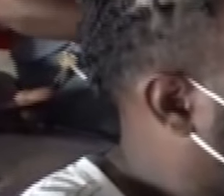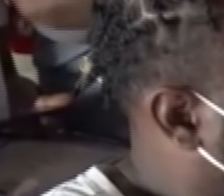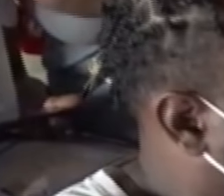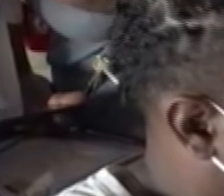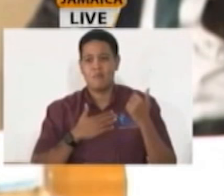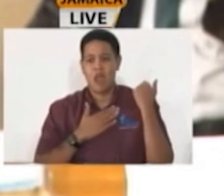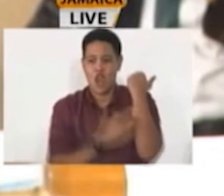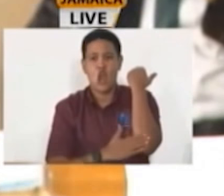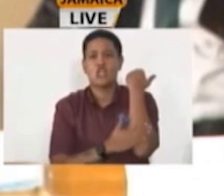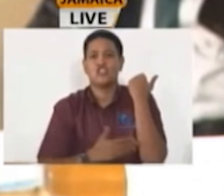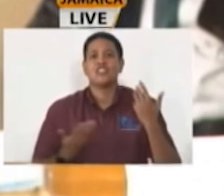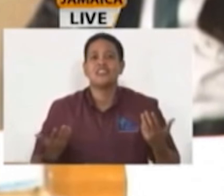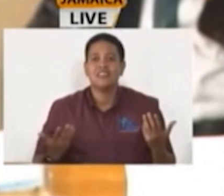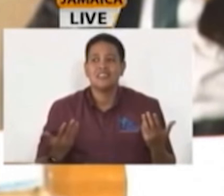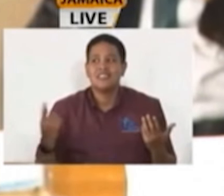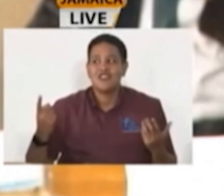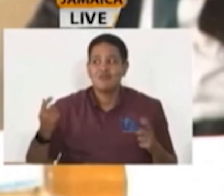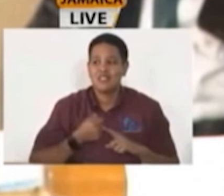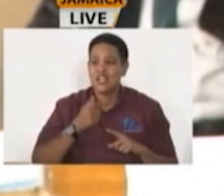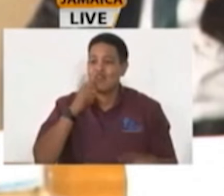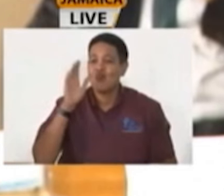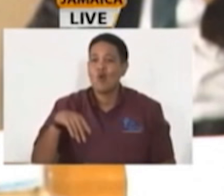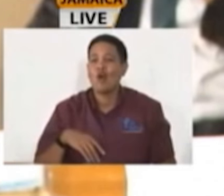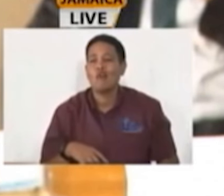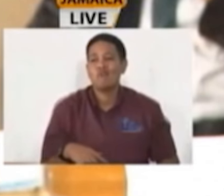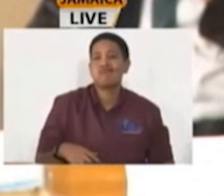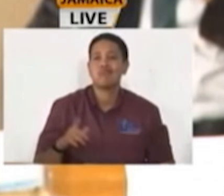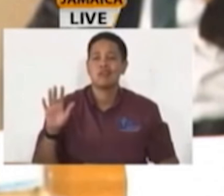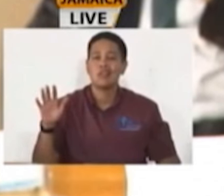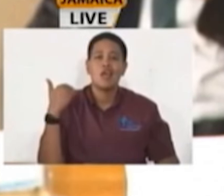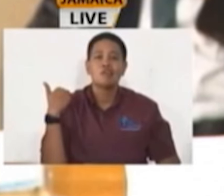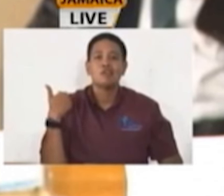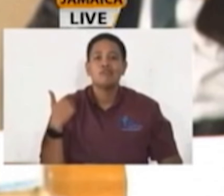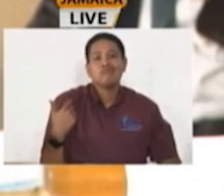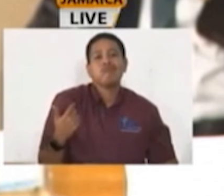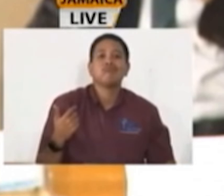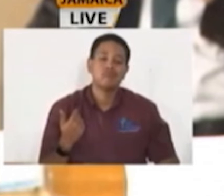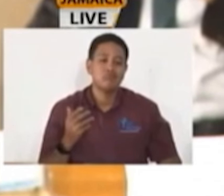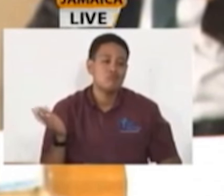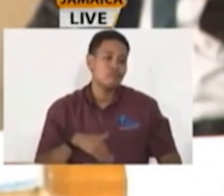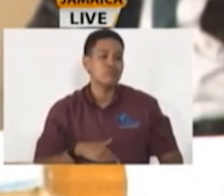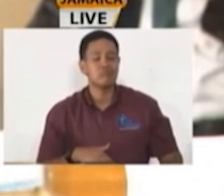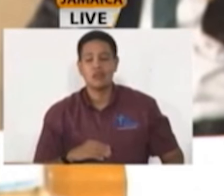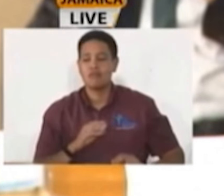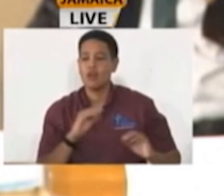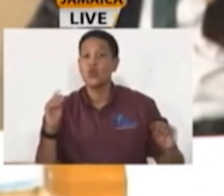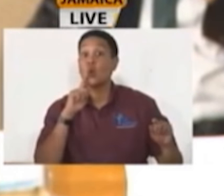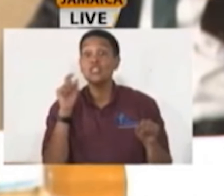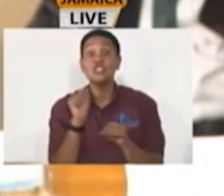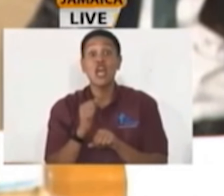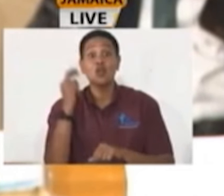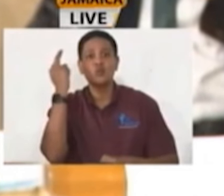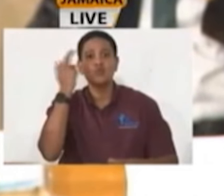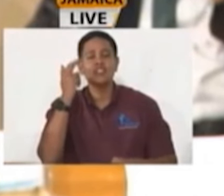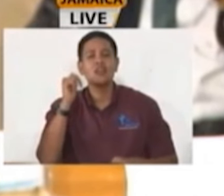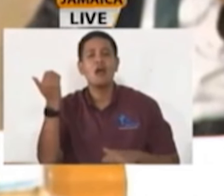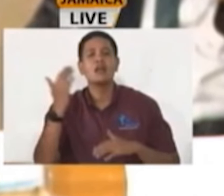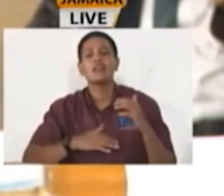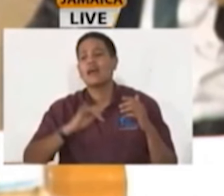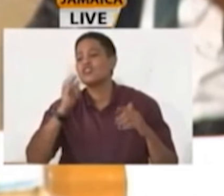country. And someone who shirks their responsibility and duties, sometimes for no genuine reason other than